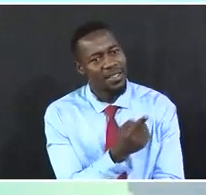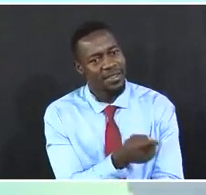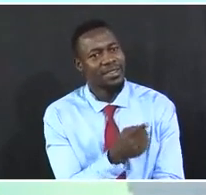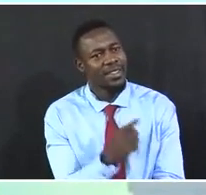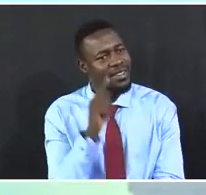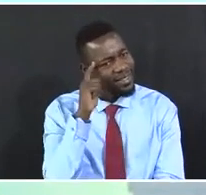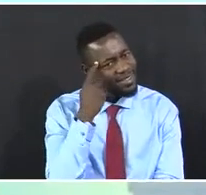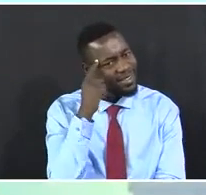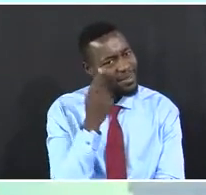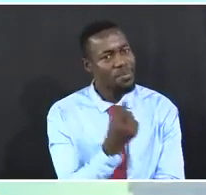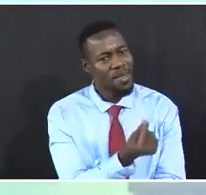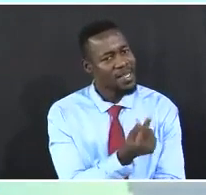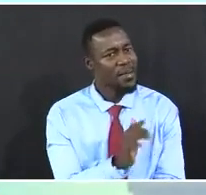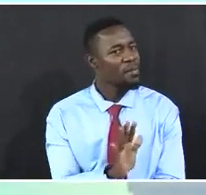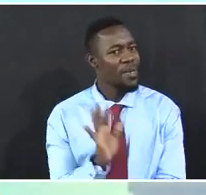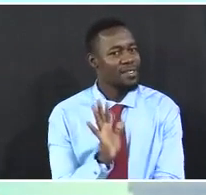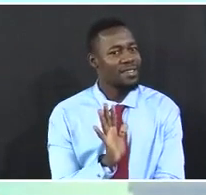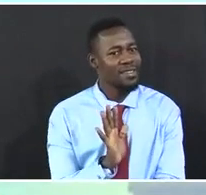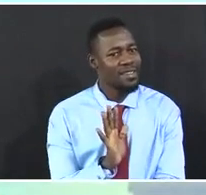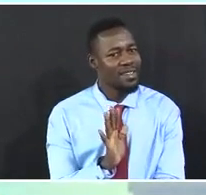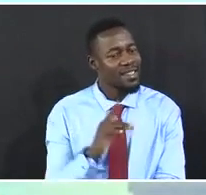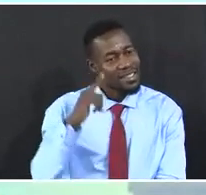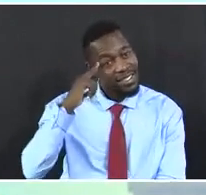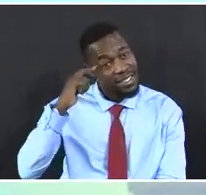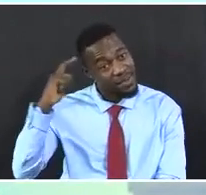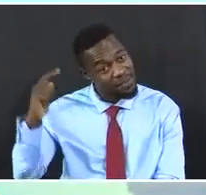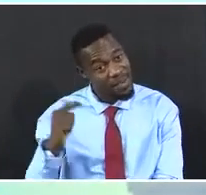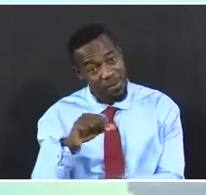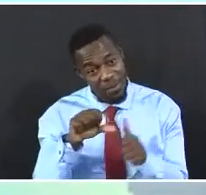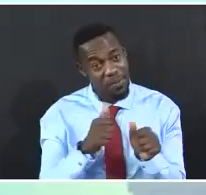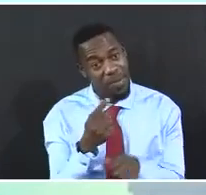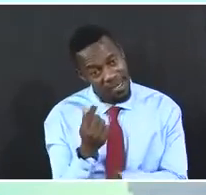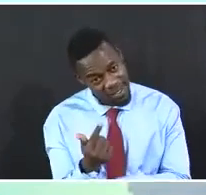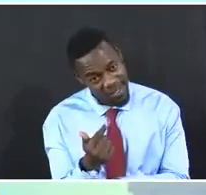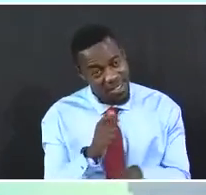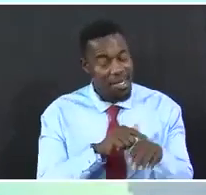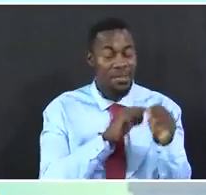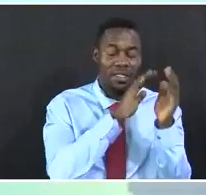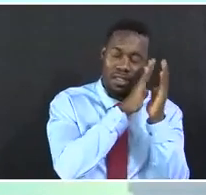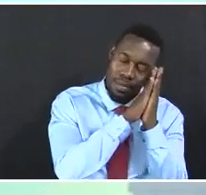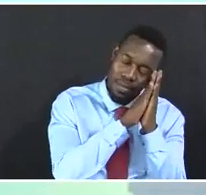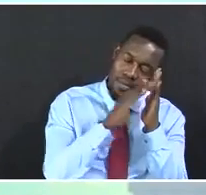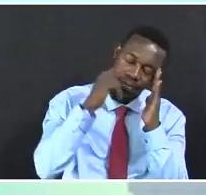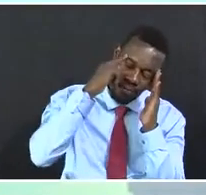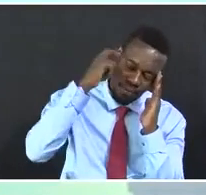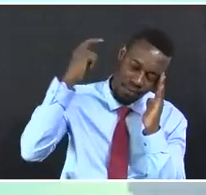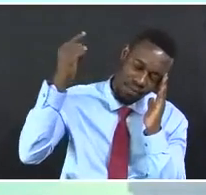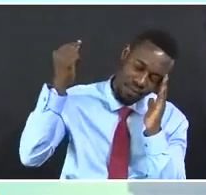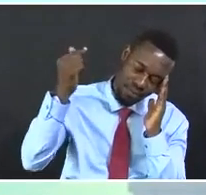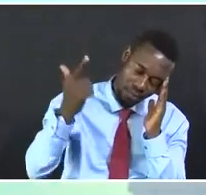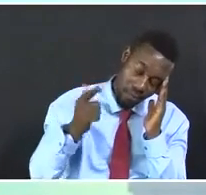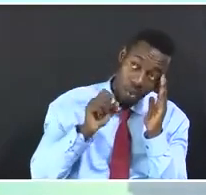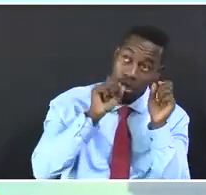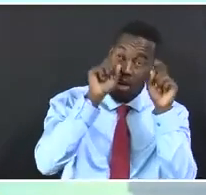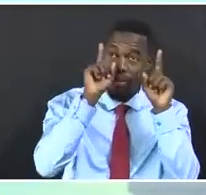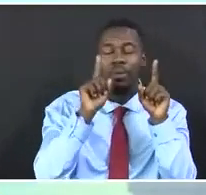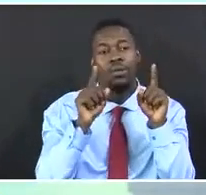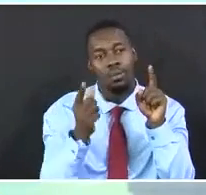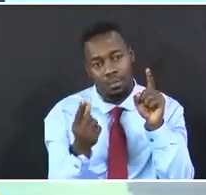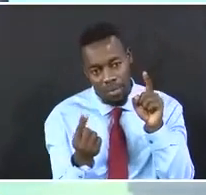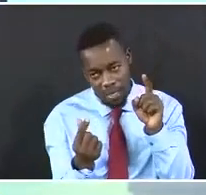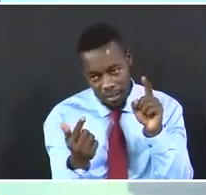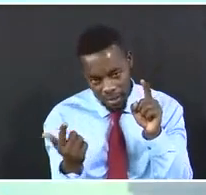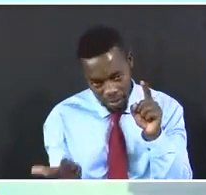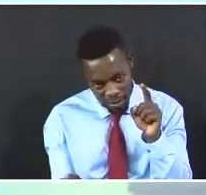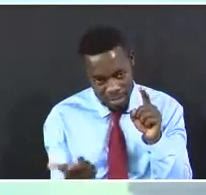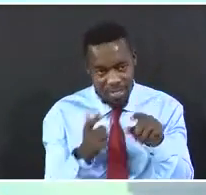about, they dream about money, how to make the money, and they wake up thinking